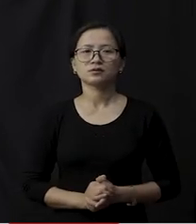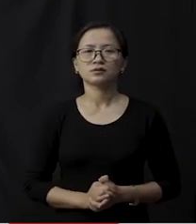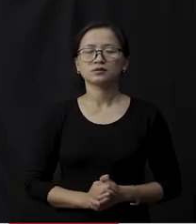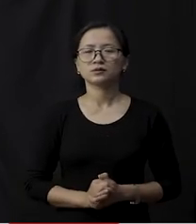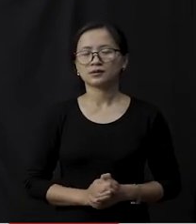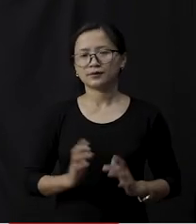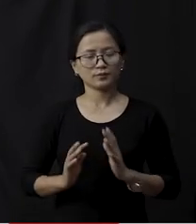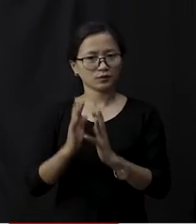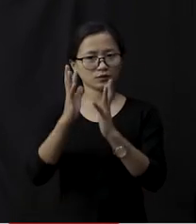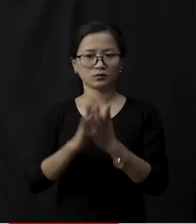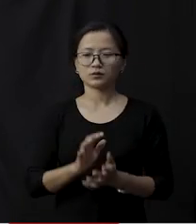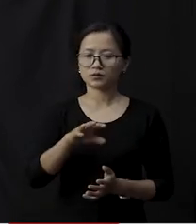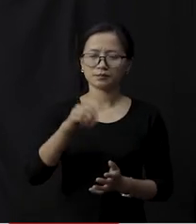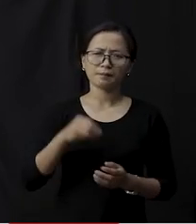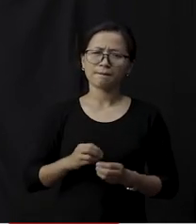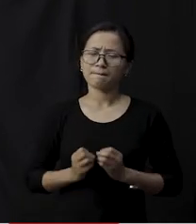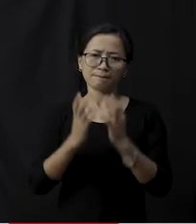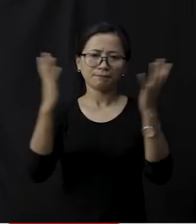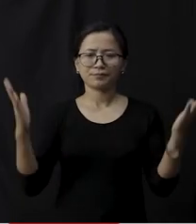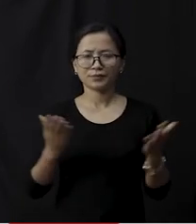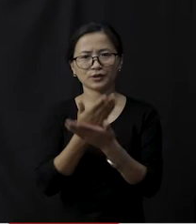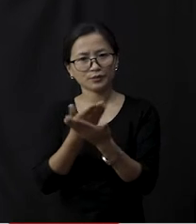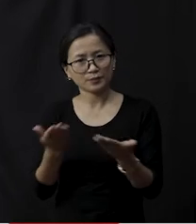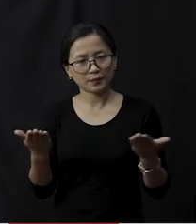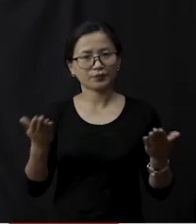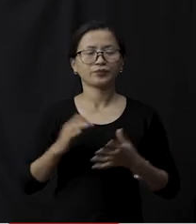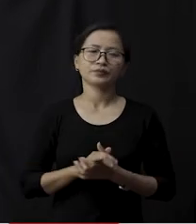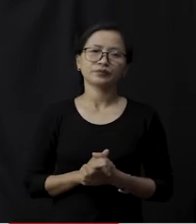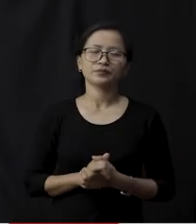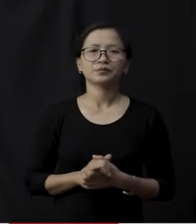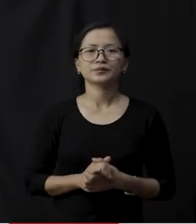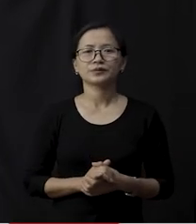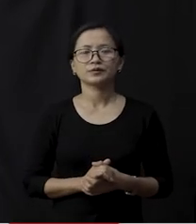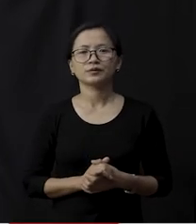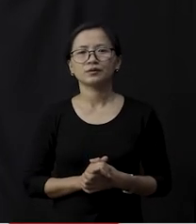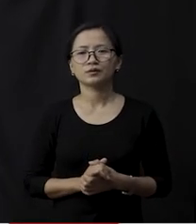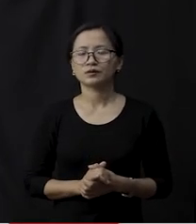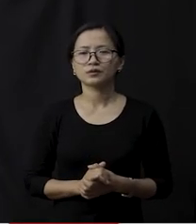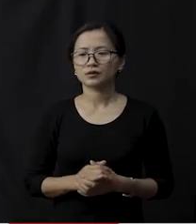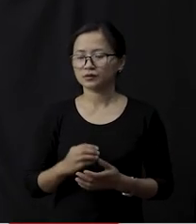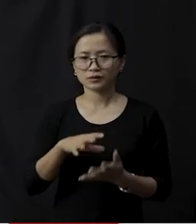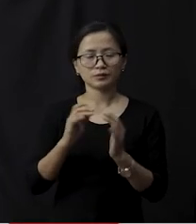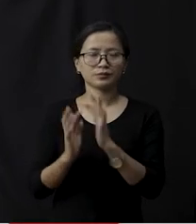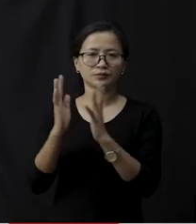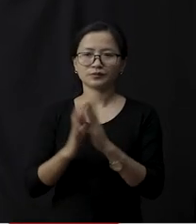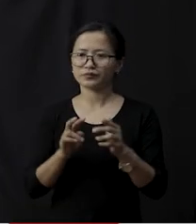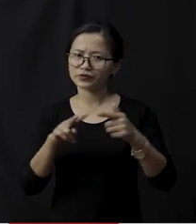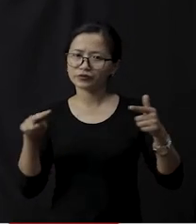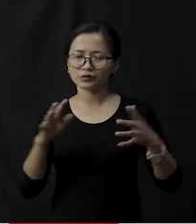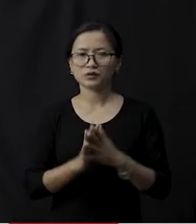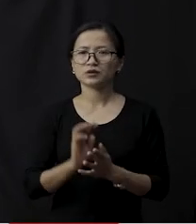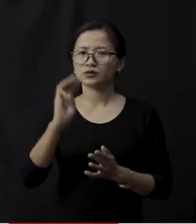And from plants, we get many important products, right? So, these plants, we will